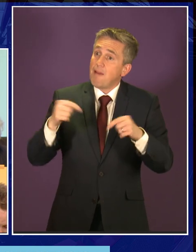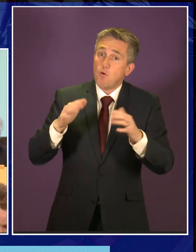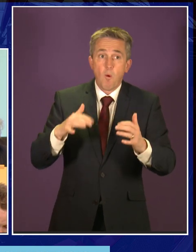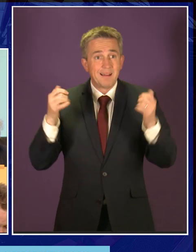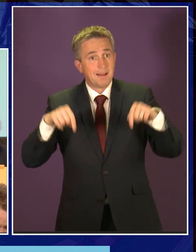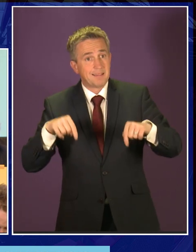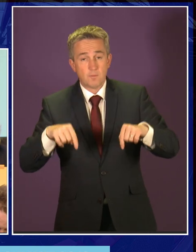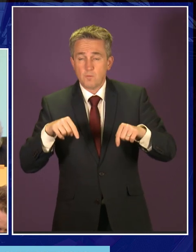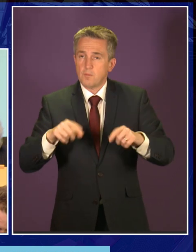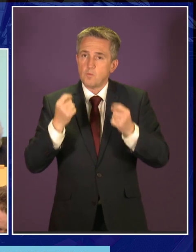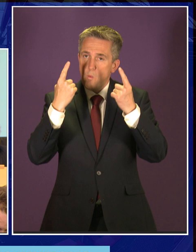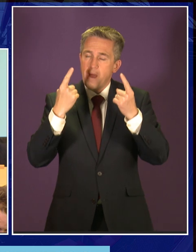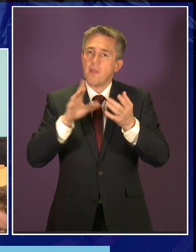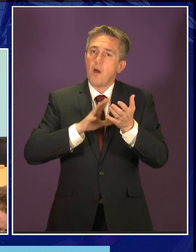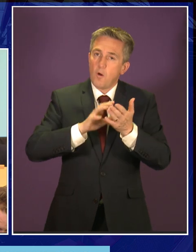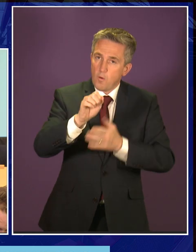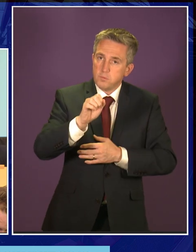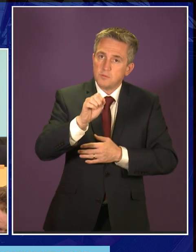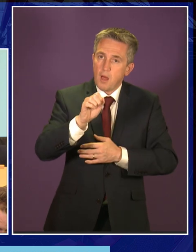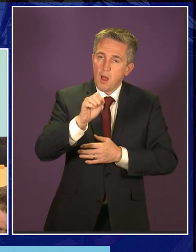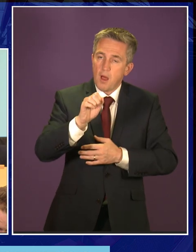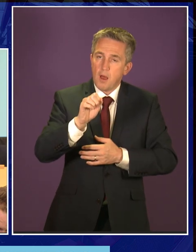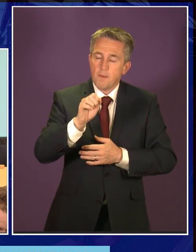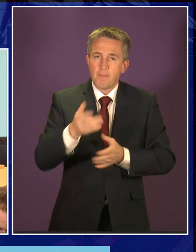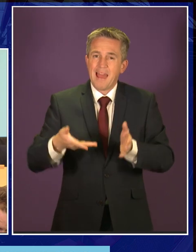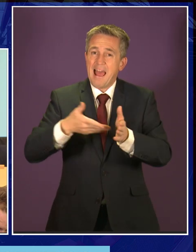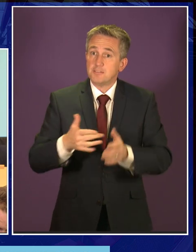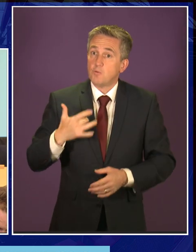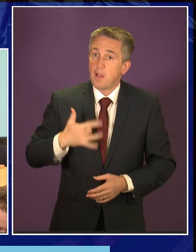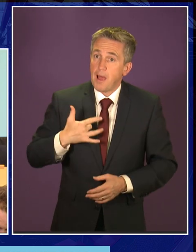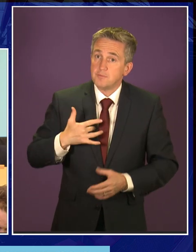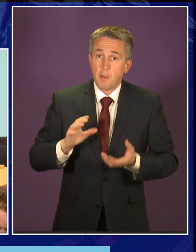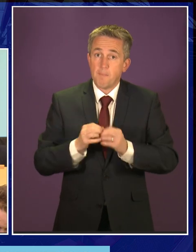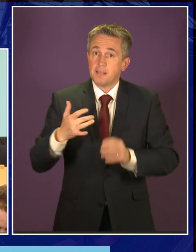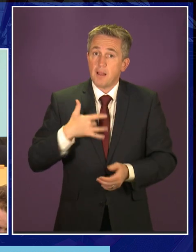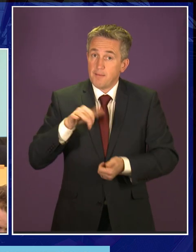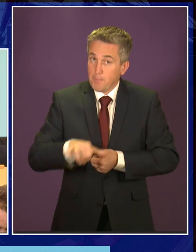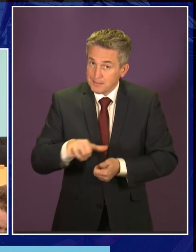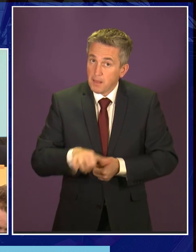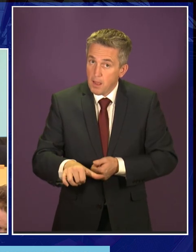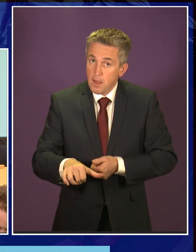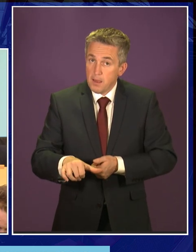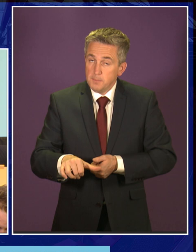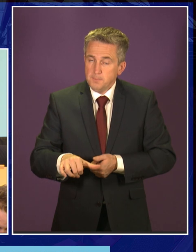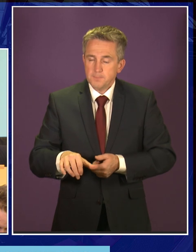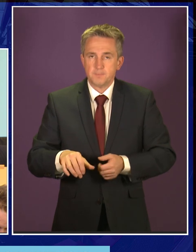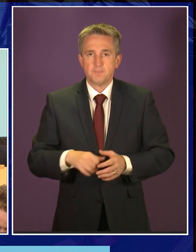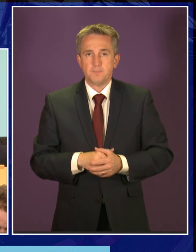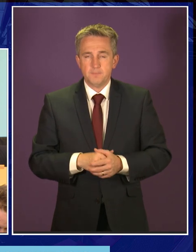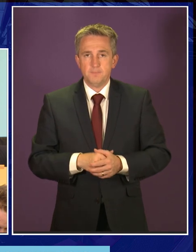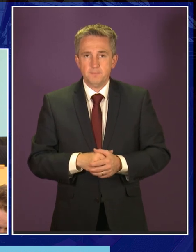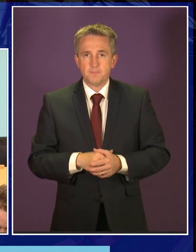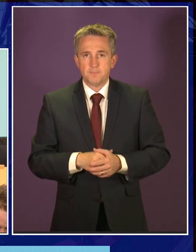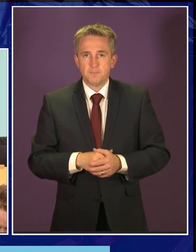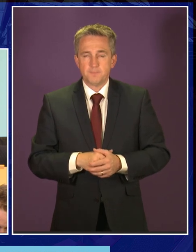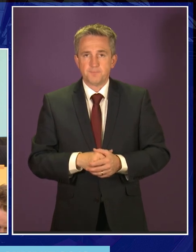Officer, knows that culture make our lives better. We also know that the opportunity